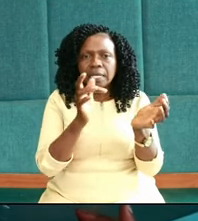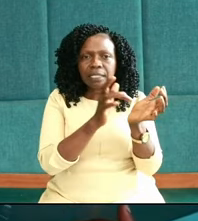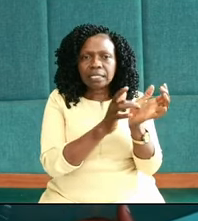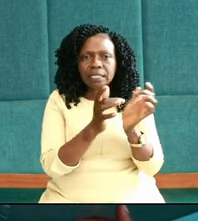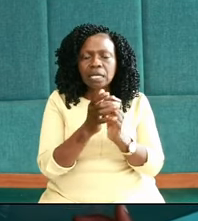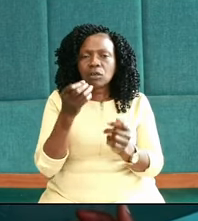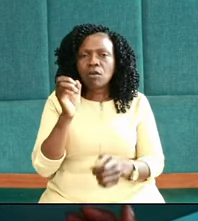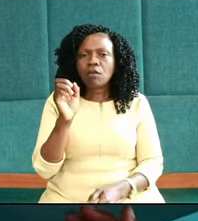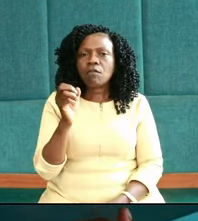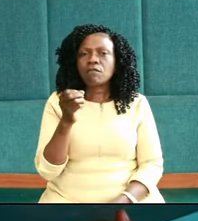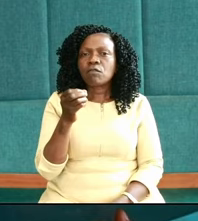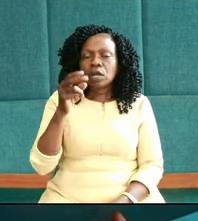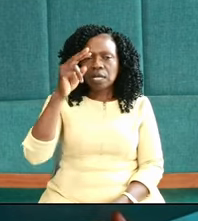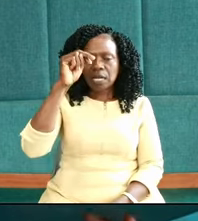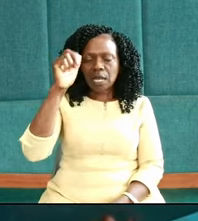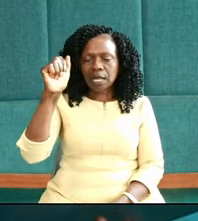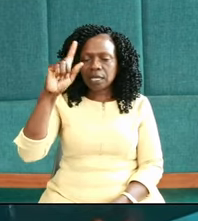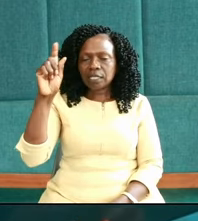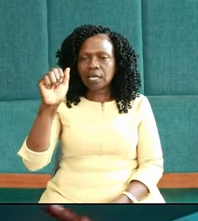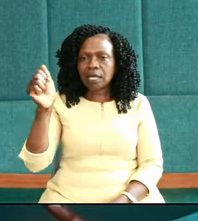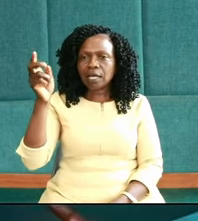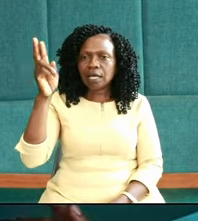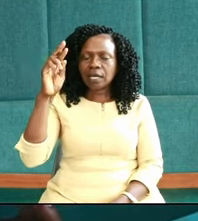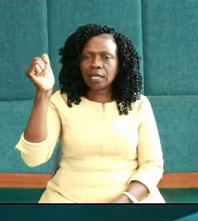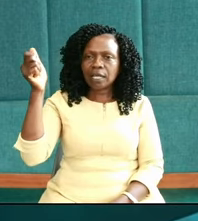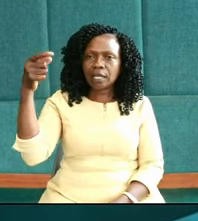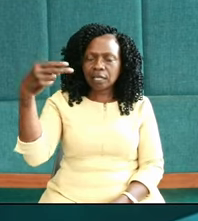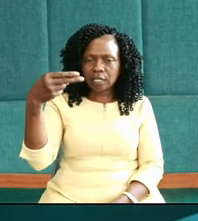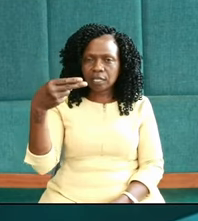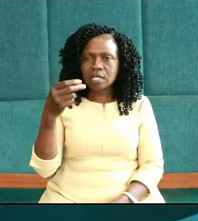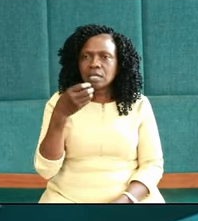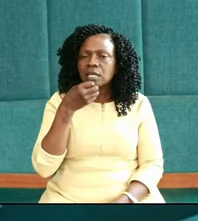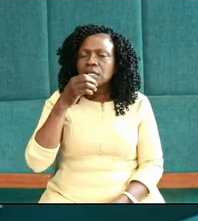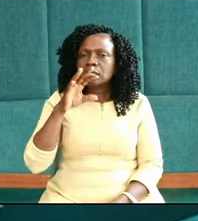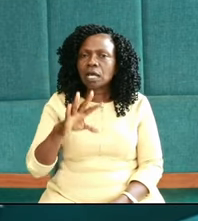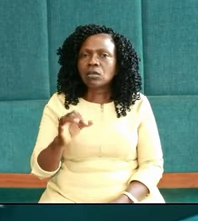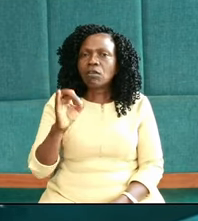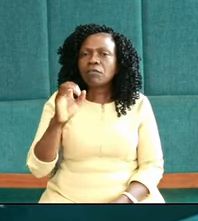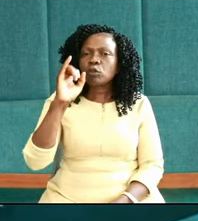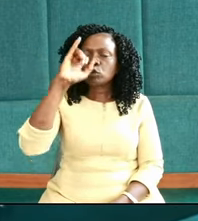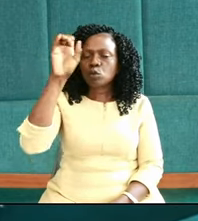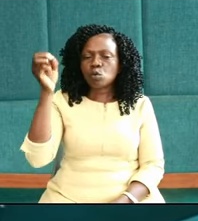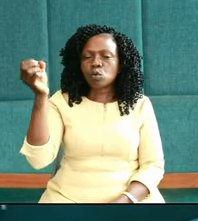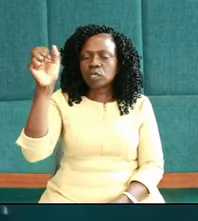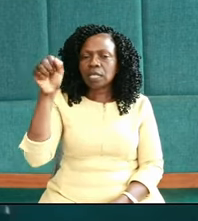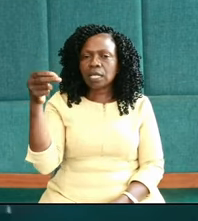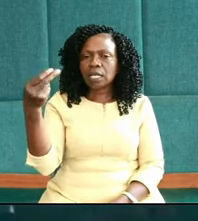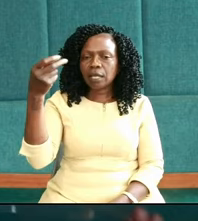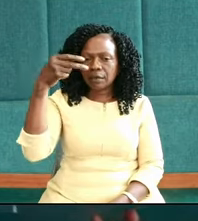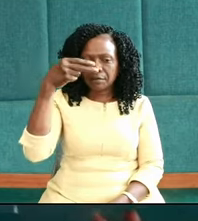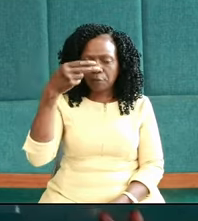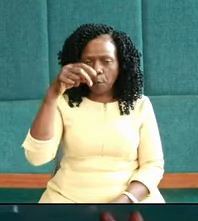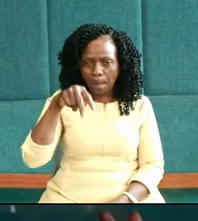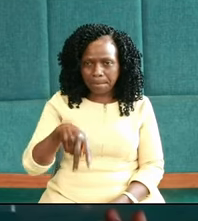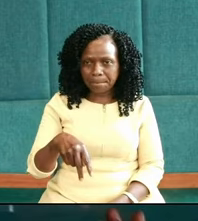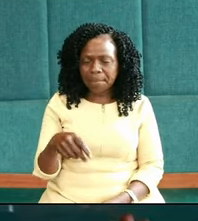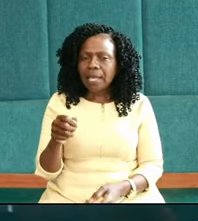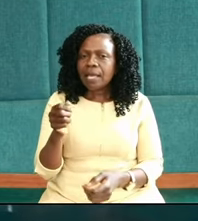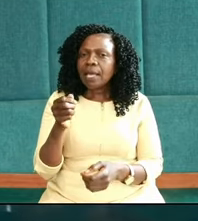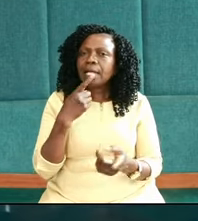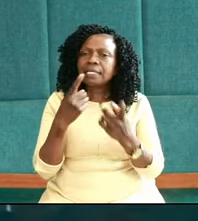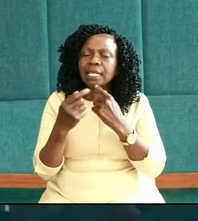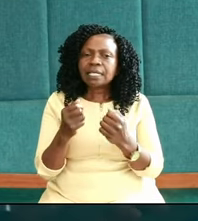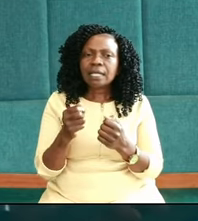Jesus of Nazareth, the son of Joseph." Verse 46, and Nathanael said to him, "Can